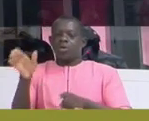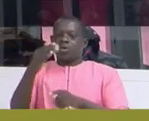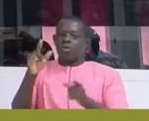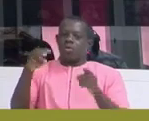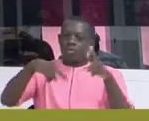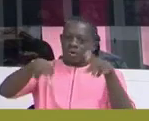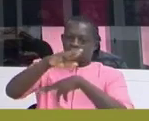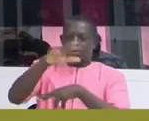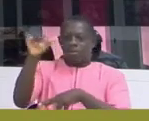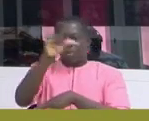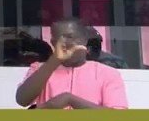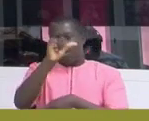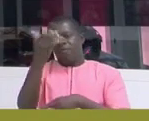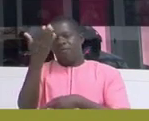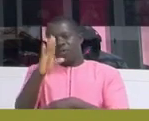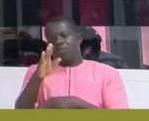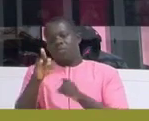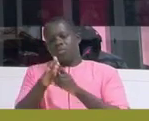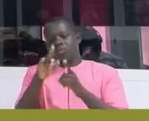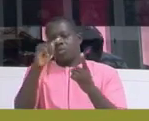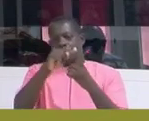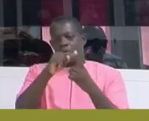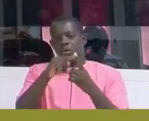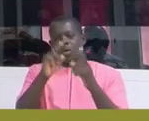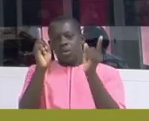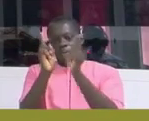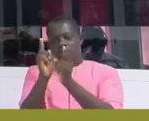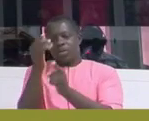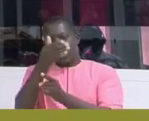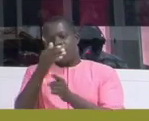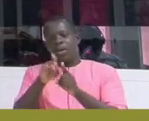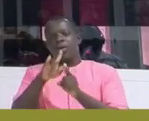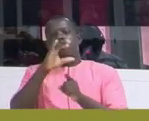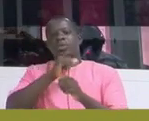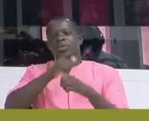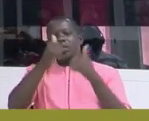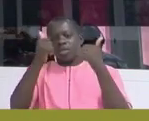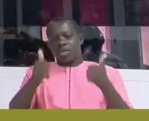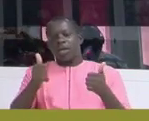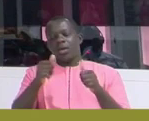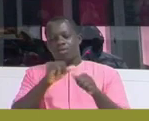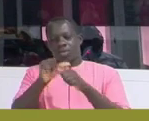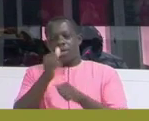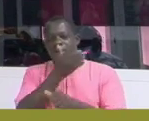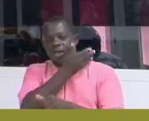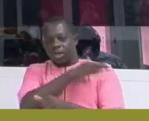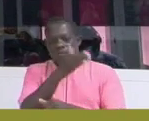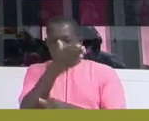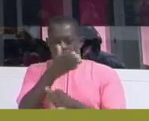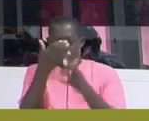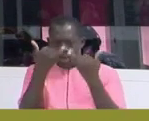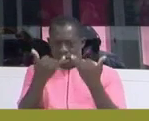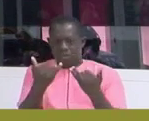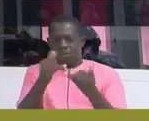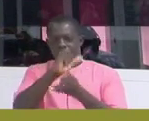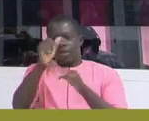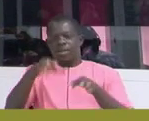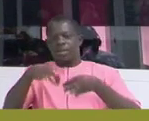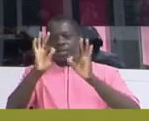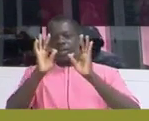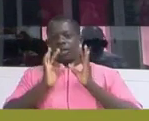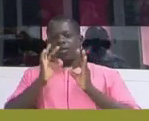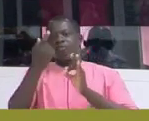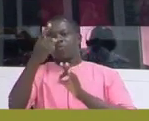time I used to go and come back. I used to go and come back. Mr. Chair, perhaps we should leave it at that for